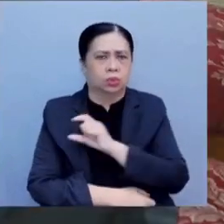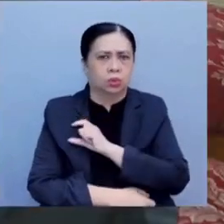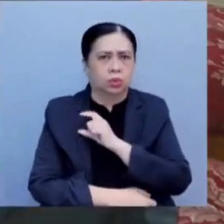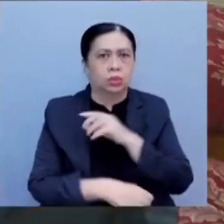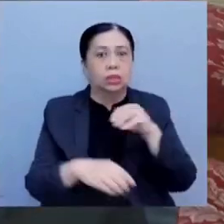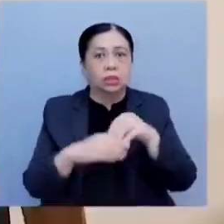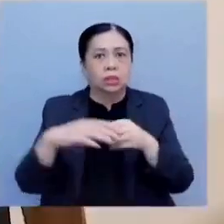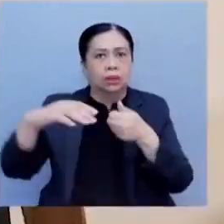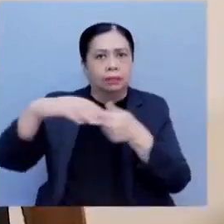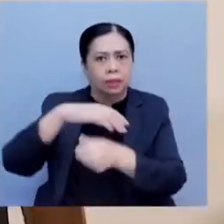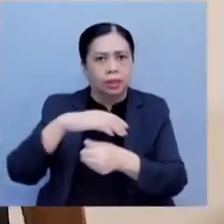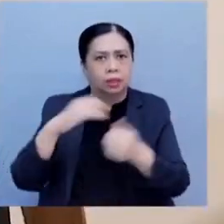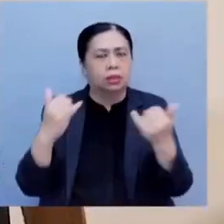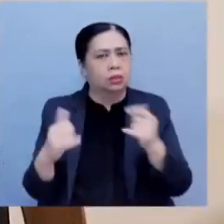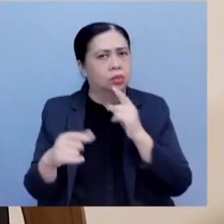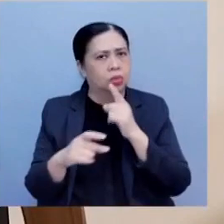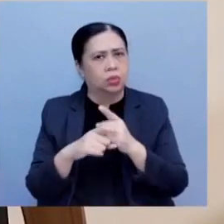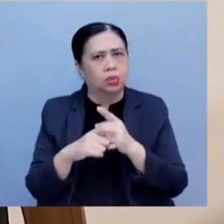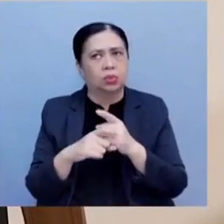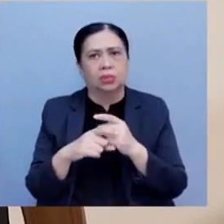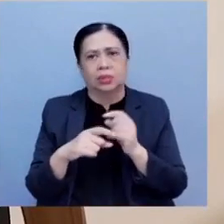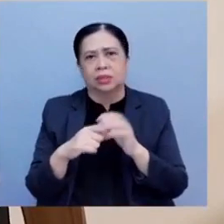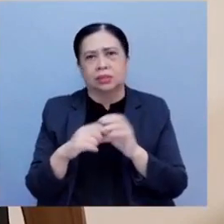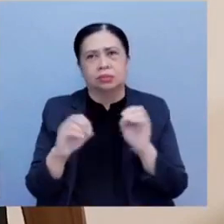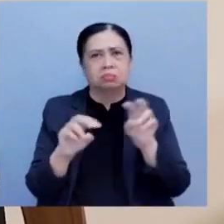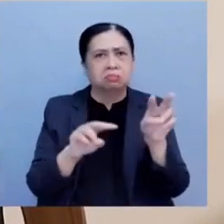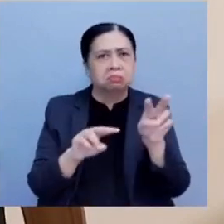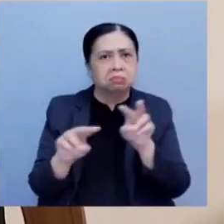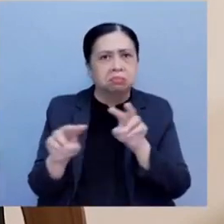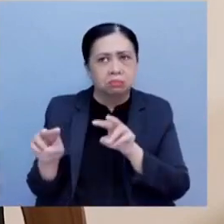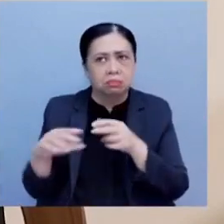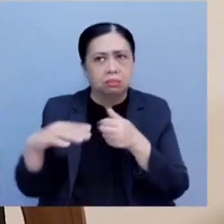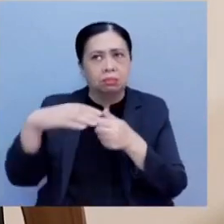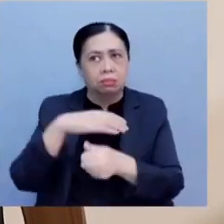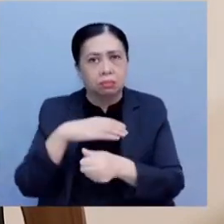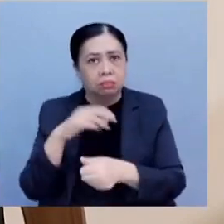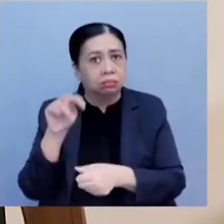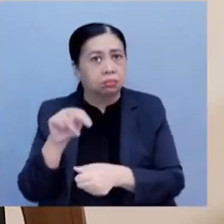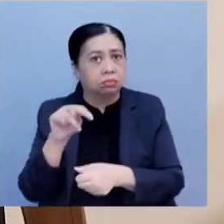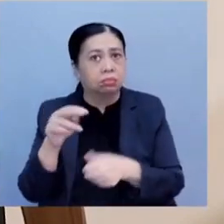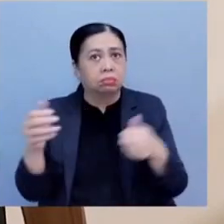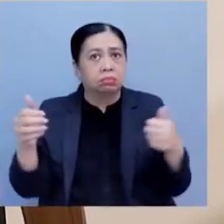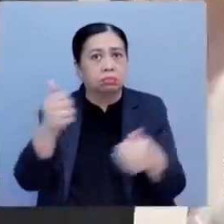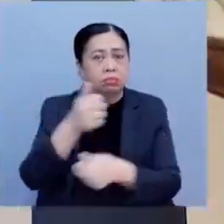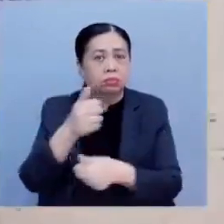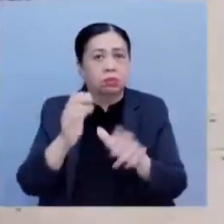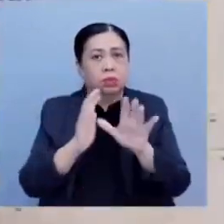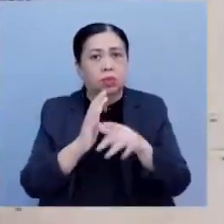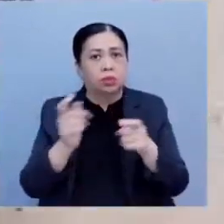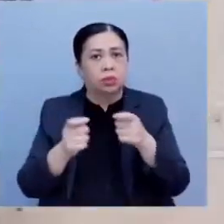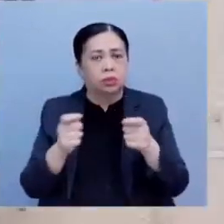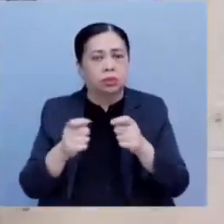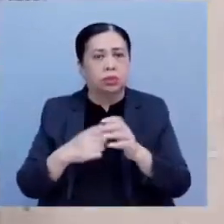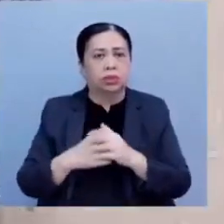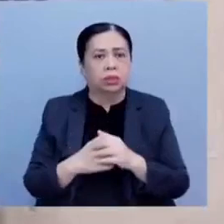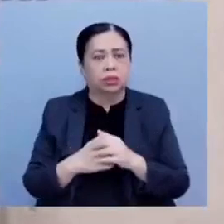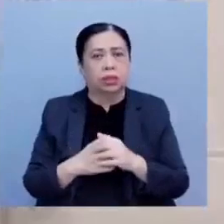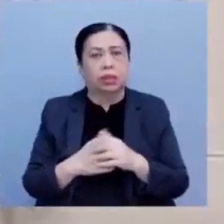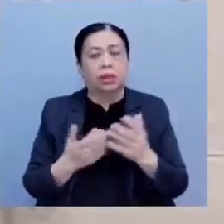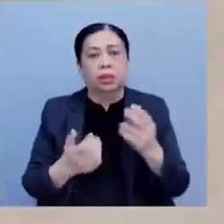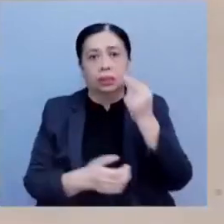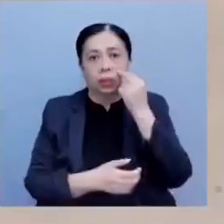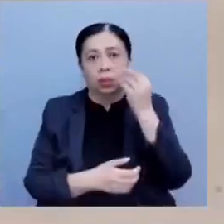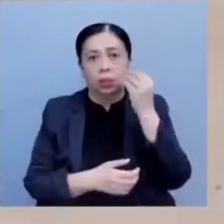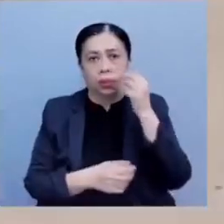As of now po, talagang hindi naman po namin nakita na yung Abra kailangan ilagay under COMELEC control. In Negros Oriental, which is